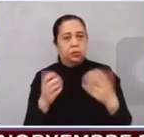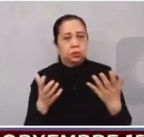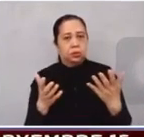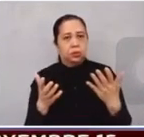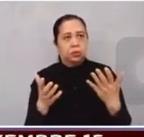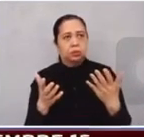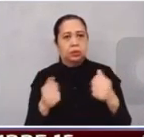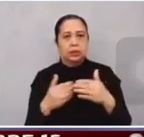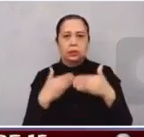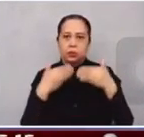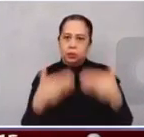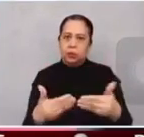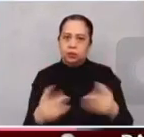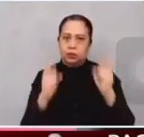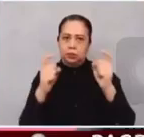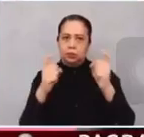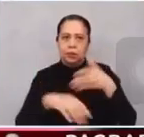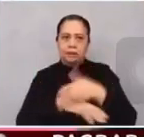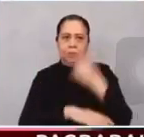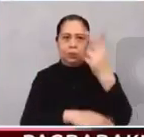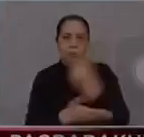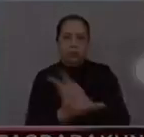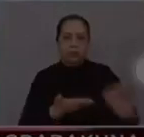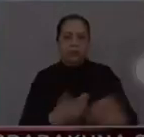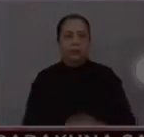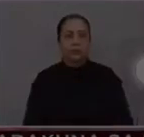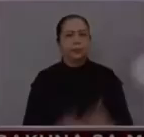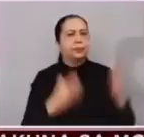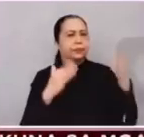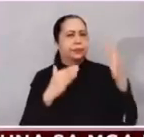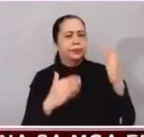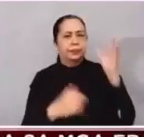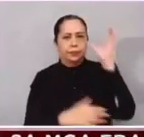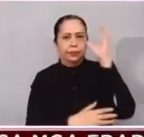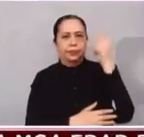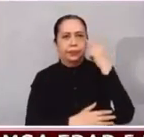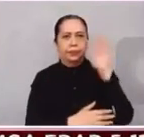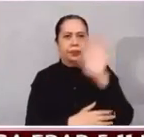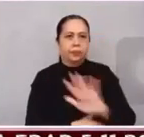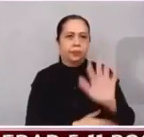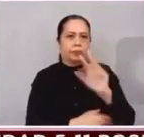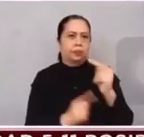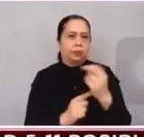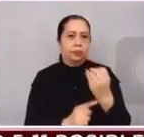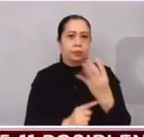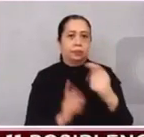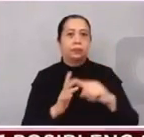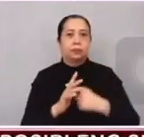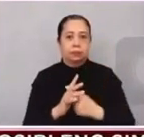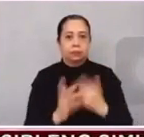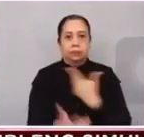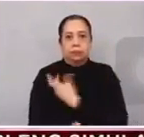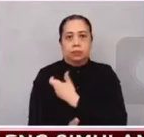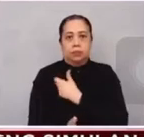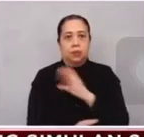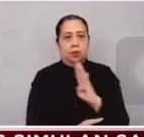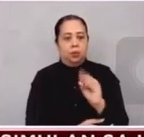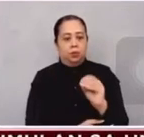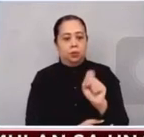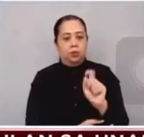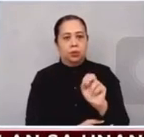we could proceed immediately after 2 weeks. Inaasahan ni Galvez na bandang November 15 magsisimula ang pagtuturok ng booster at third dose